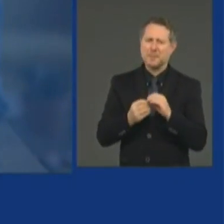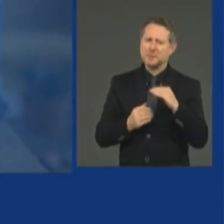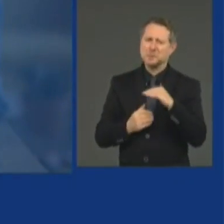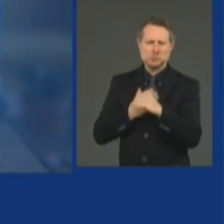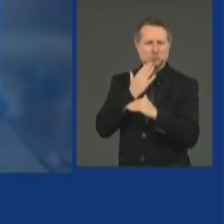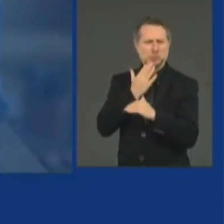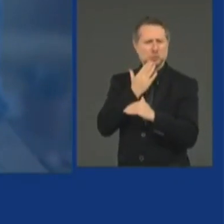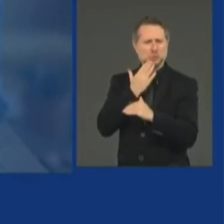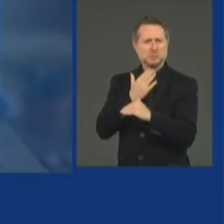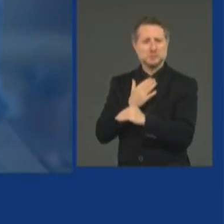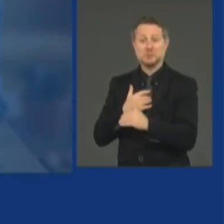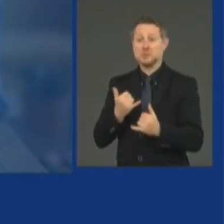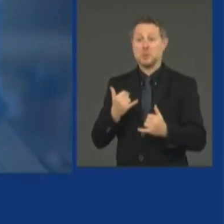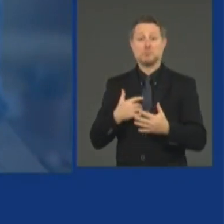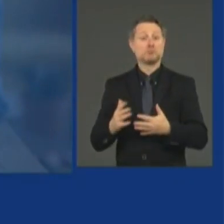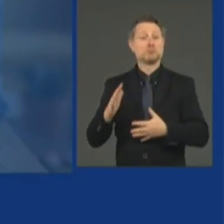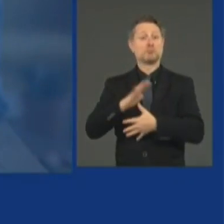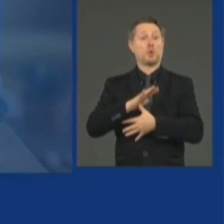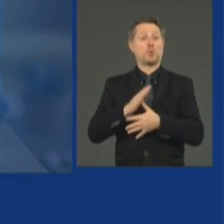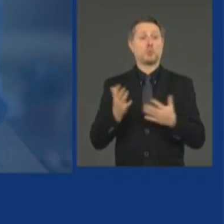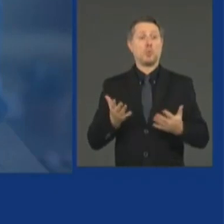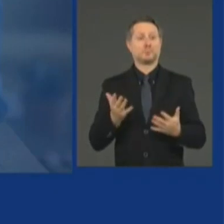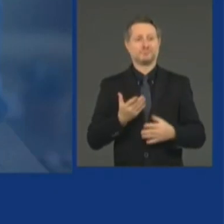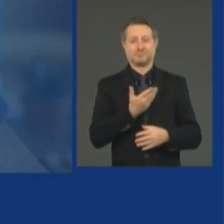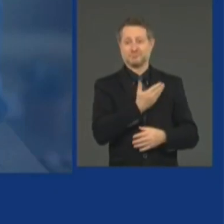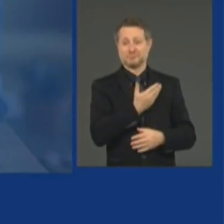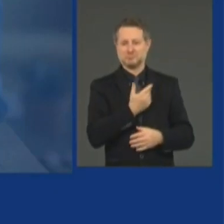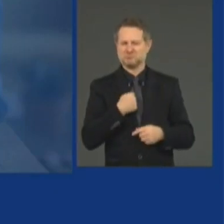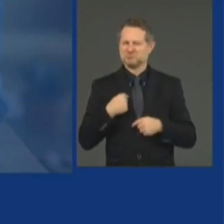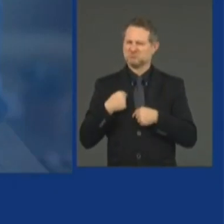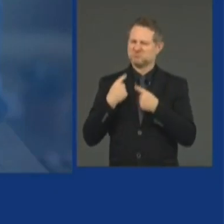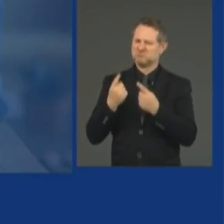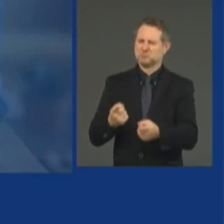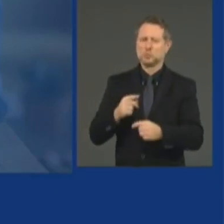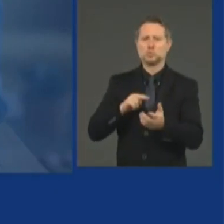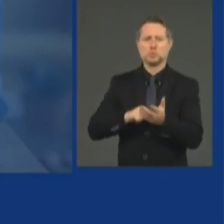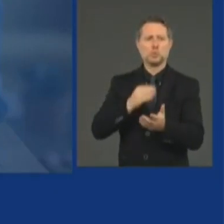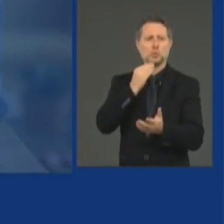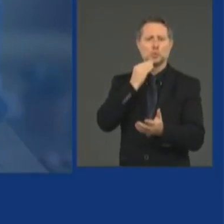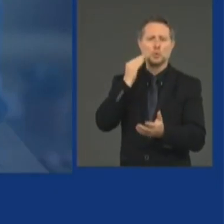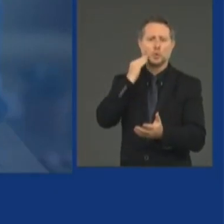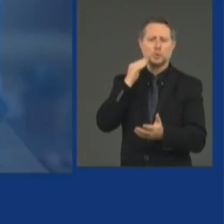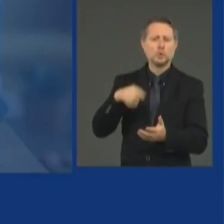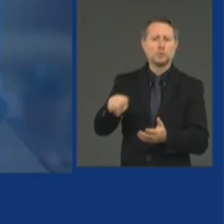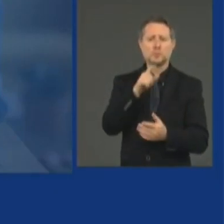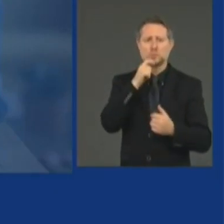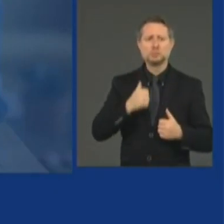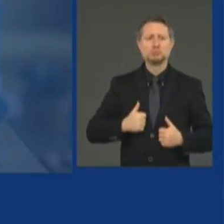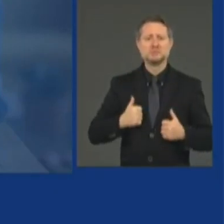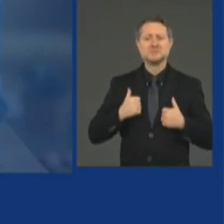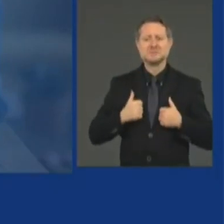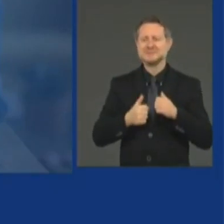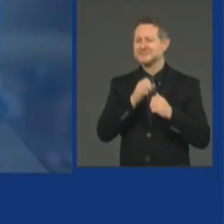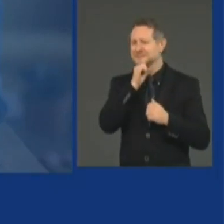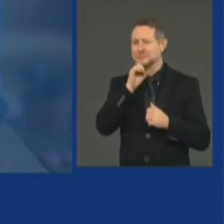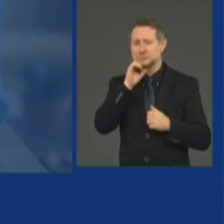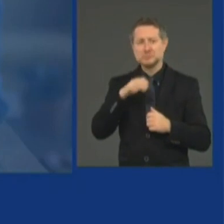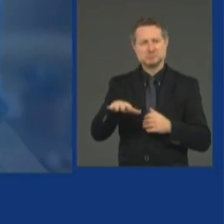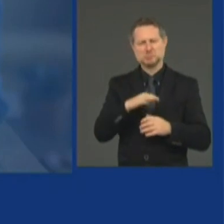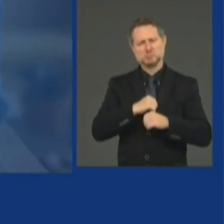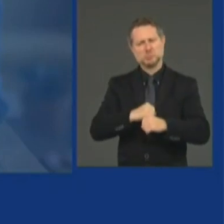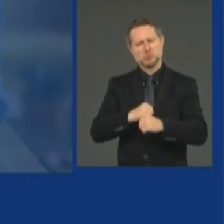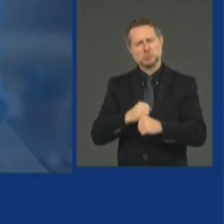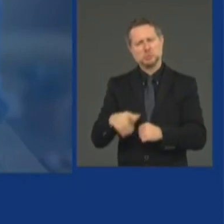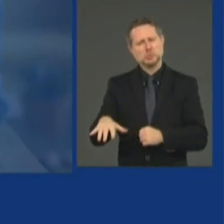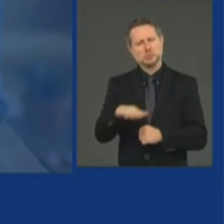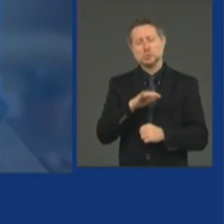top priority, which we have from day one, which is our nursing homes. We were introduced to this virus